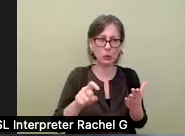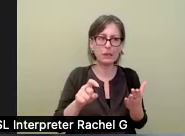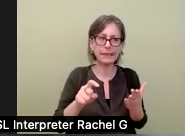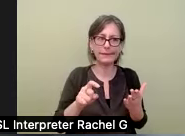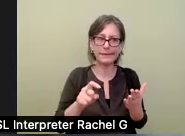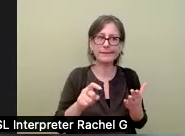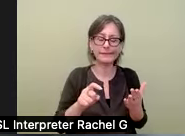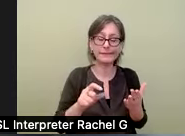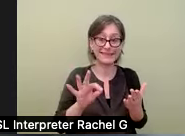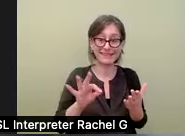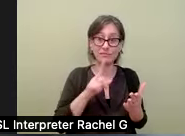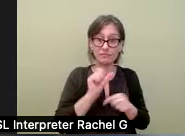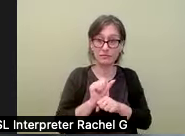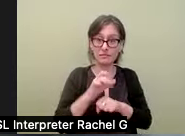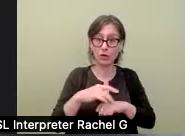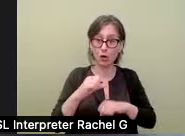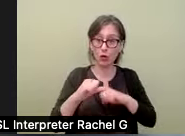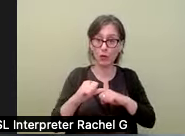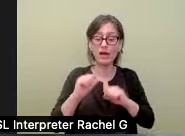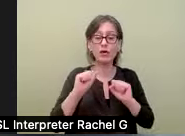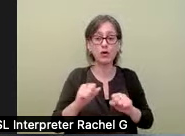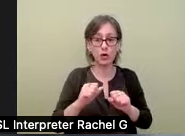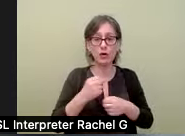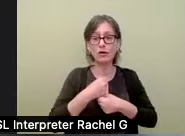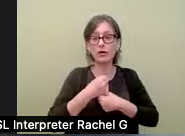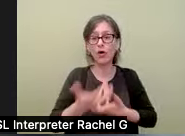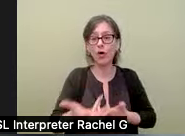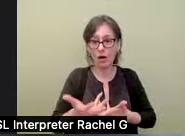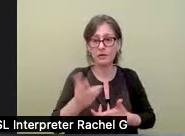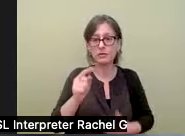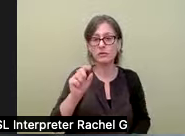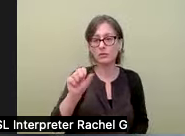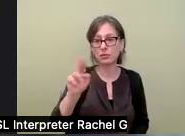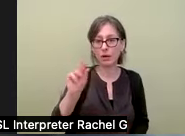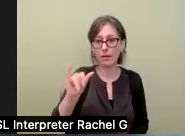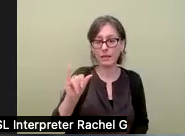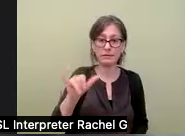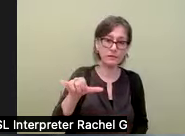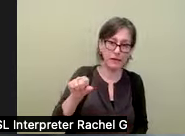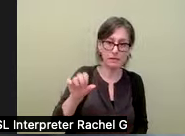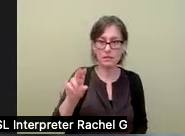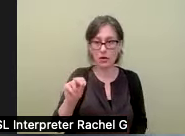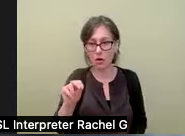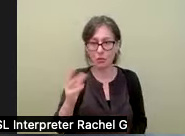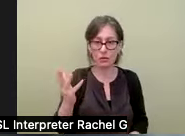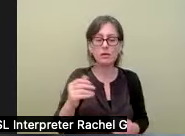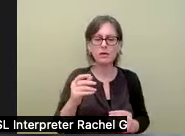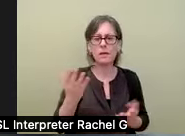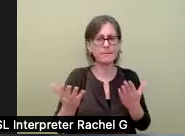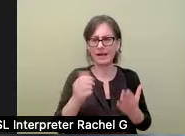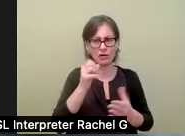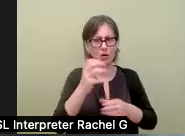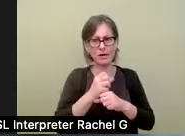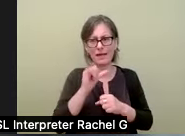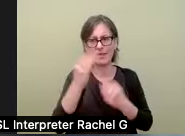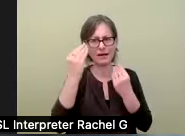it indeed was an earthquake that could potentially produce a tsunami or not. So again, you may not receive this information and